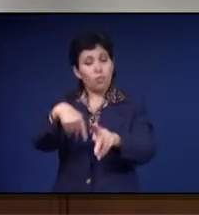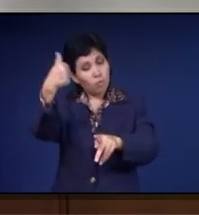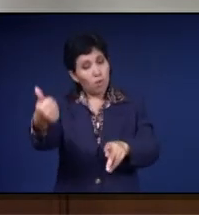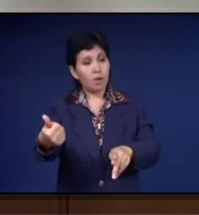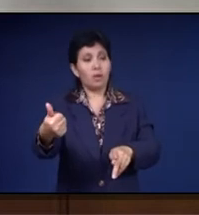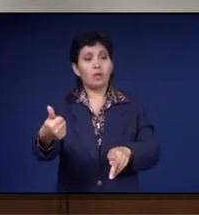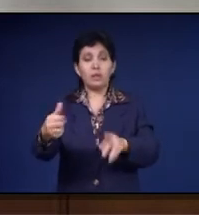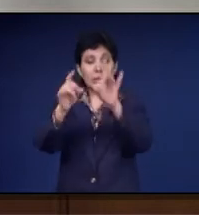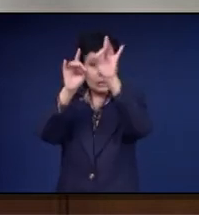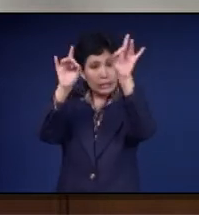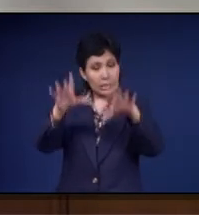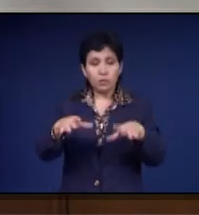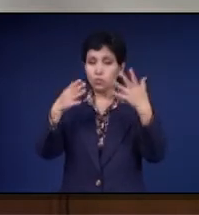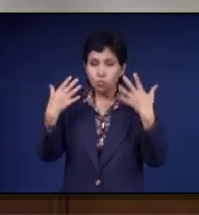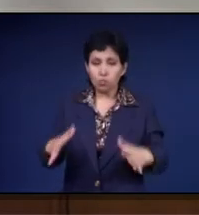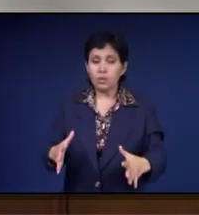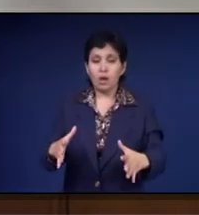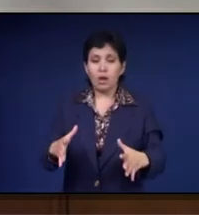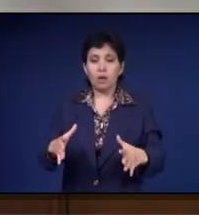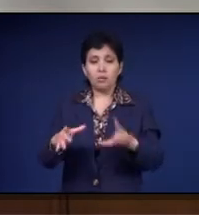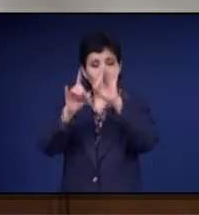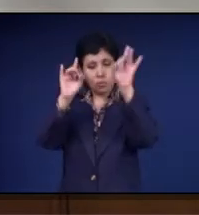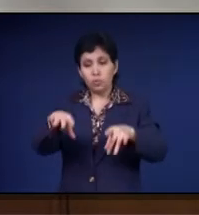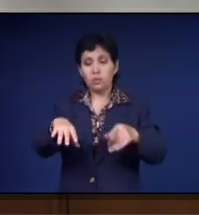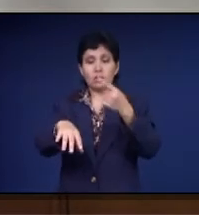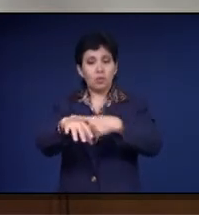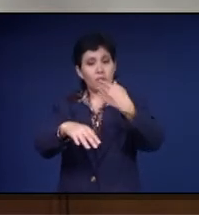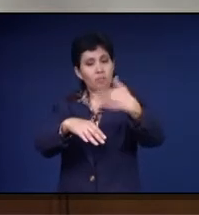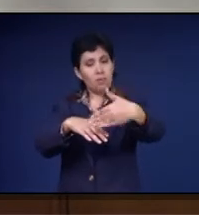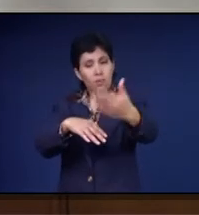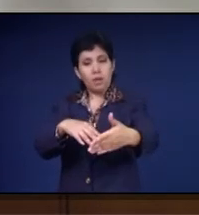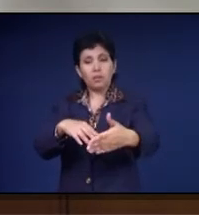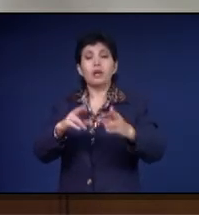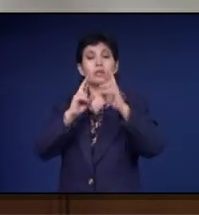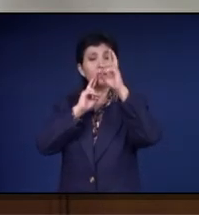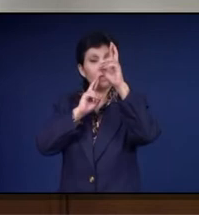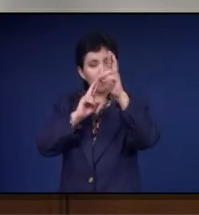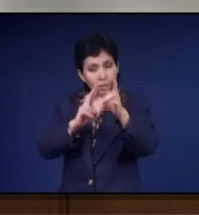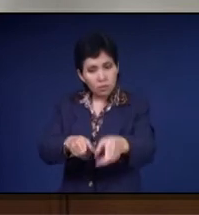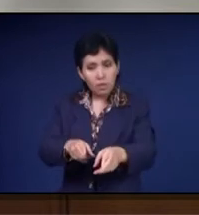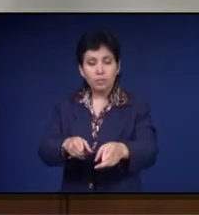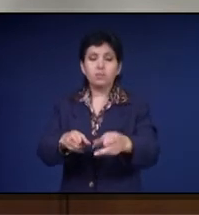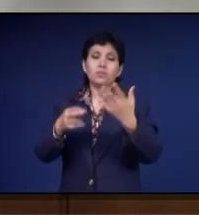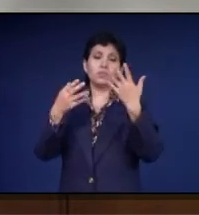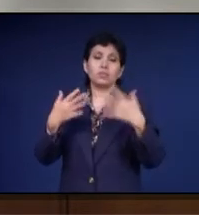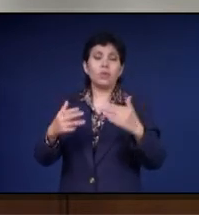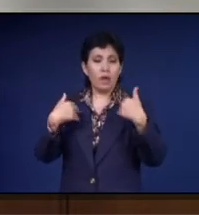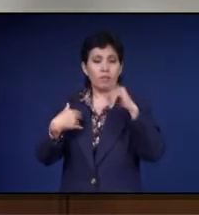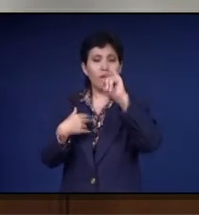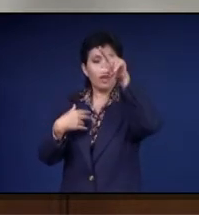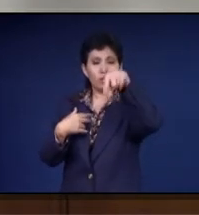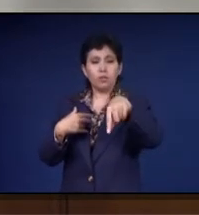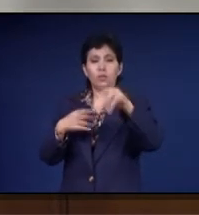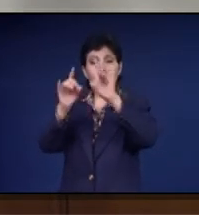is tested from time to time, and the result will be the same. If you have an IQ test, one